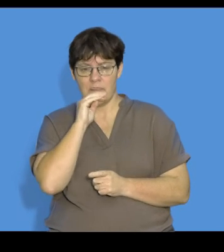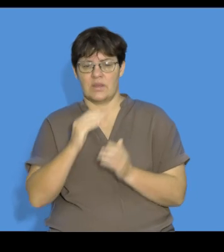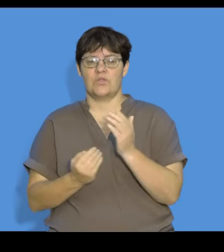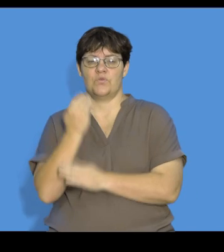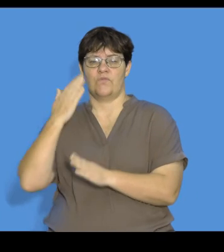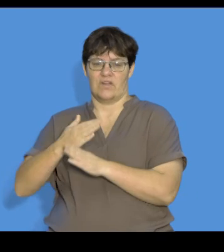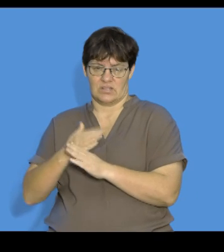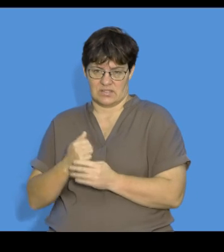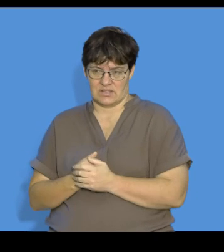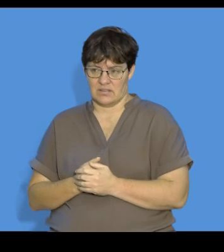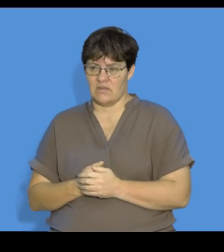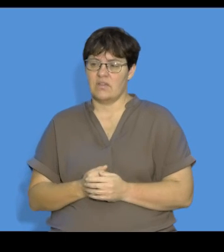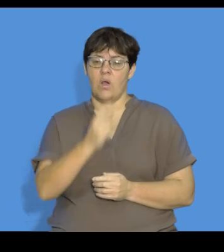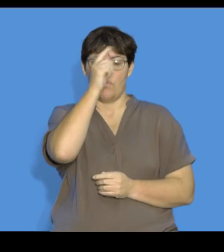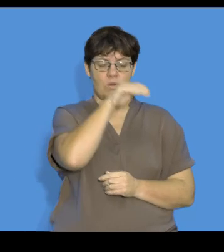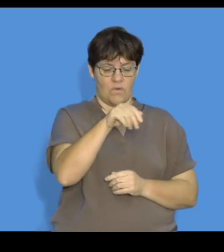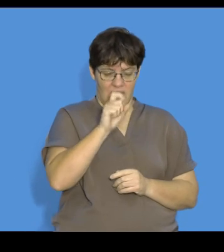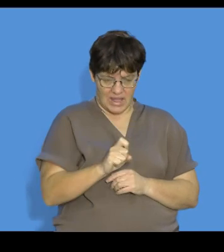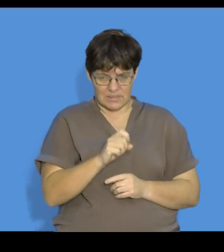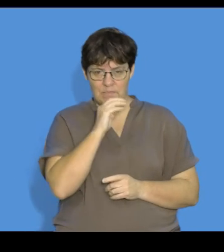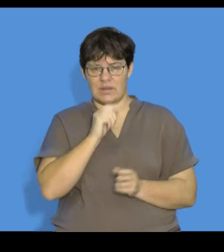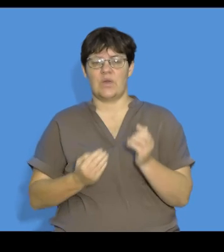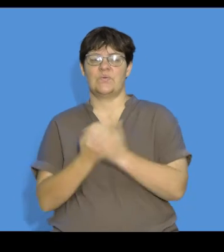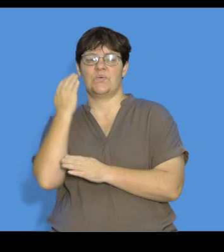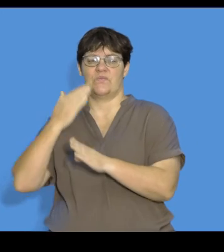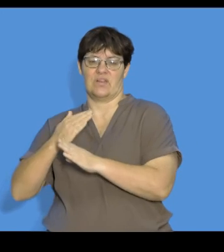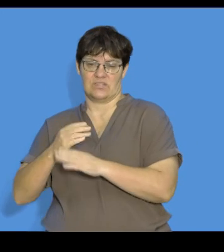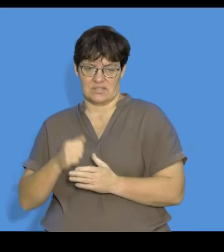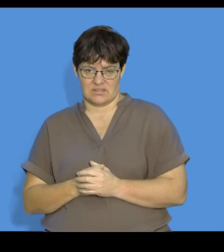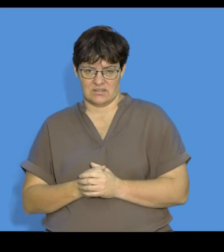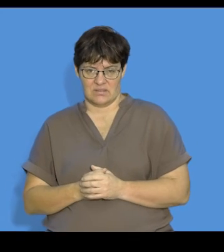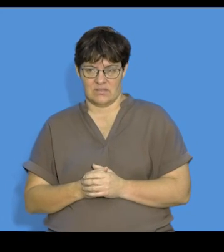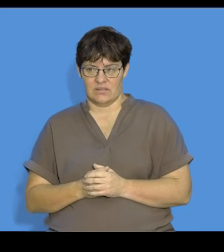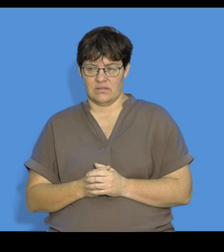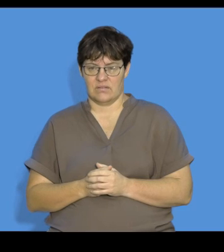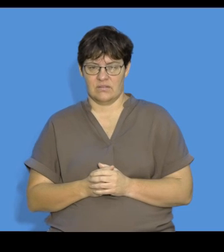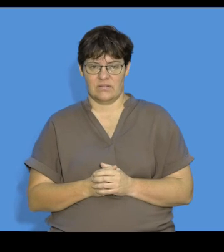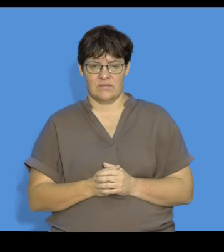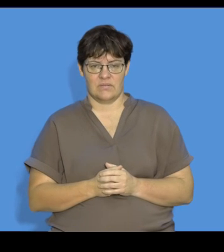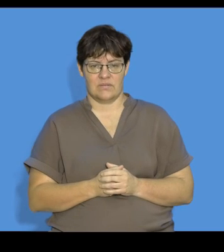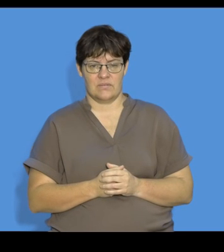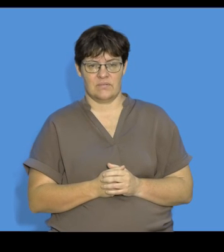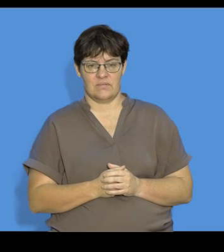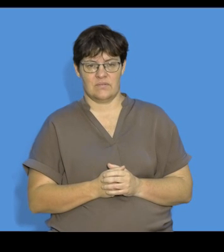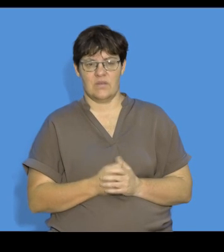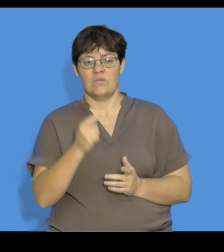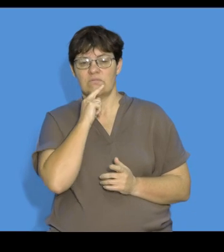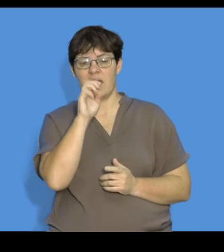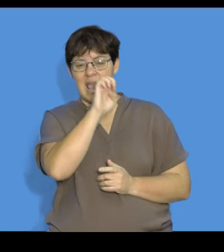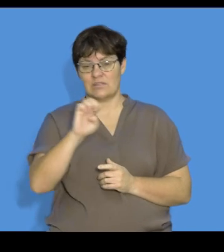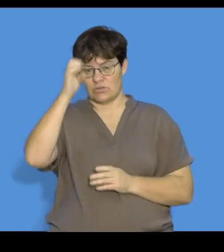squared and it became a new function. We changed 1 over x, it became a new function. We changed